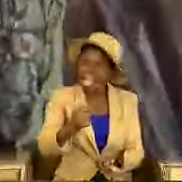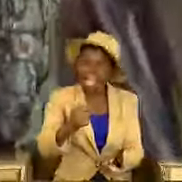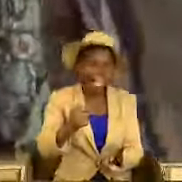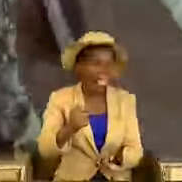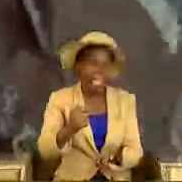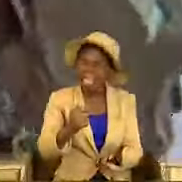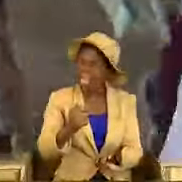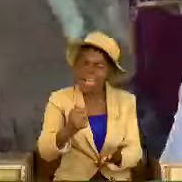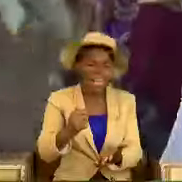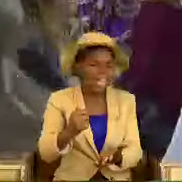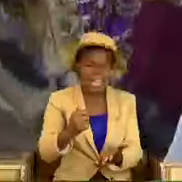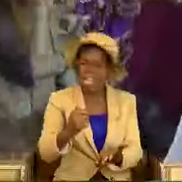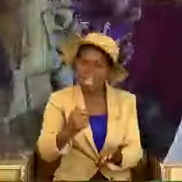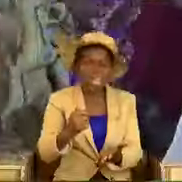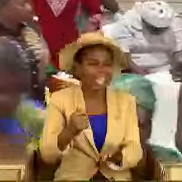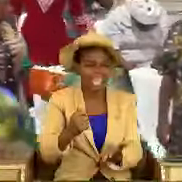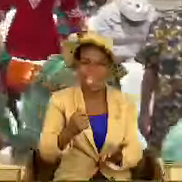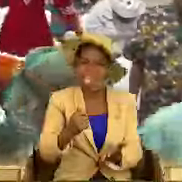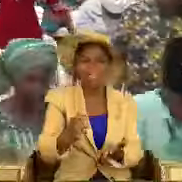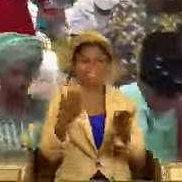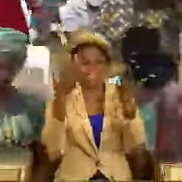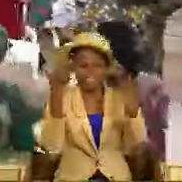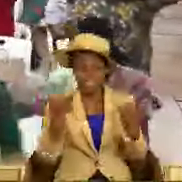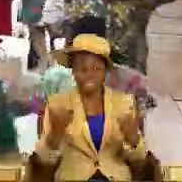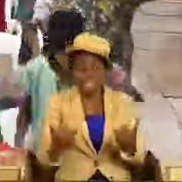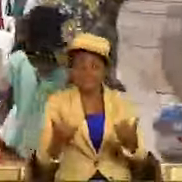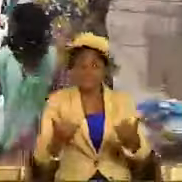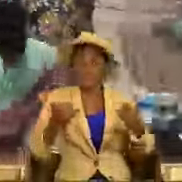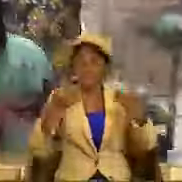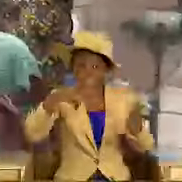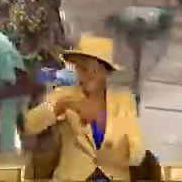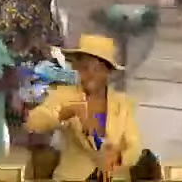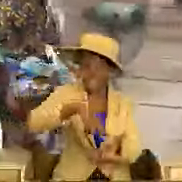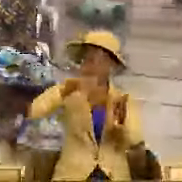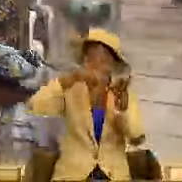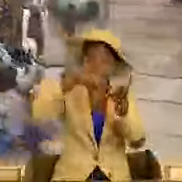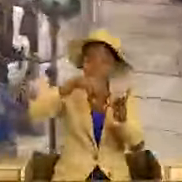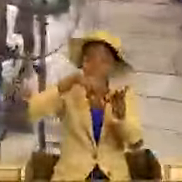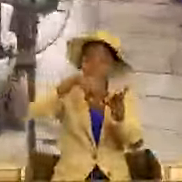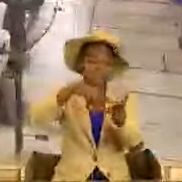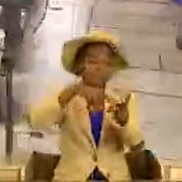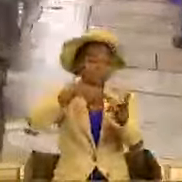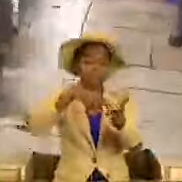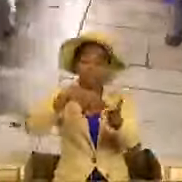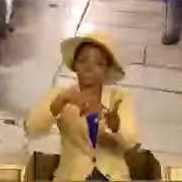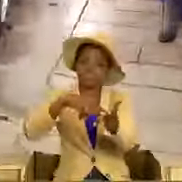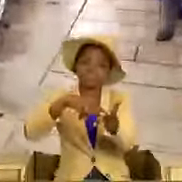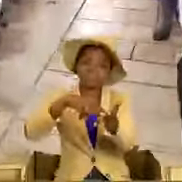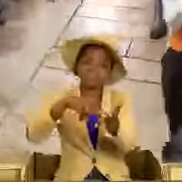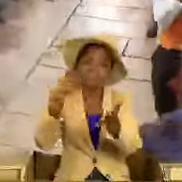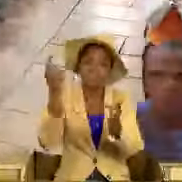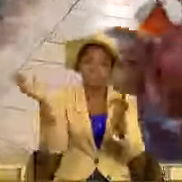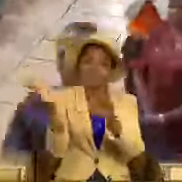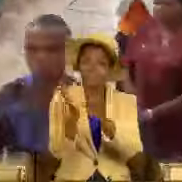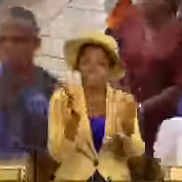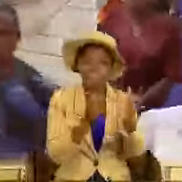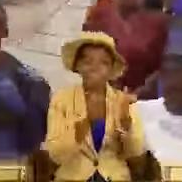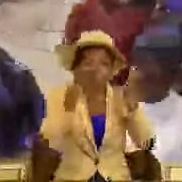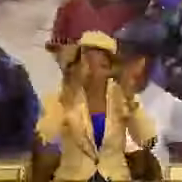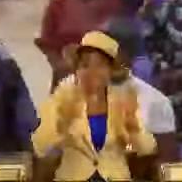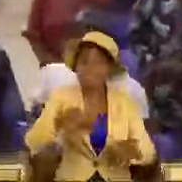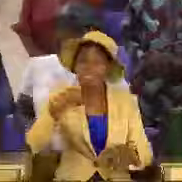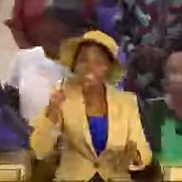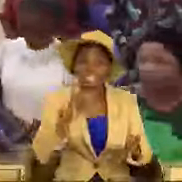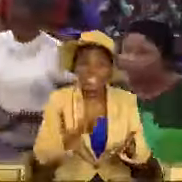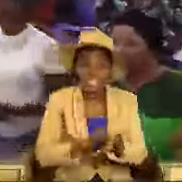amen rise to your feet now rise to your feet now Bible says the violent TI